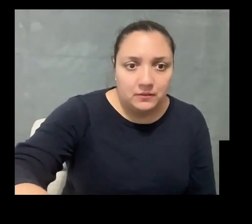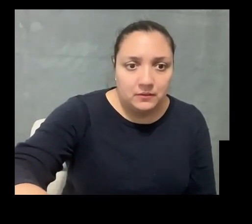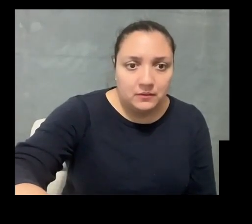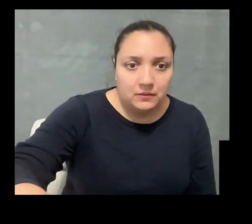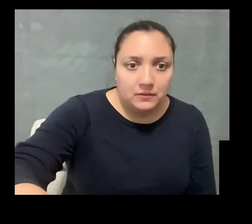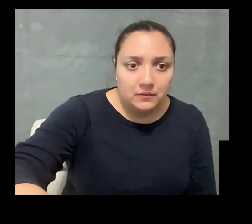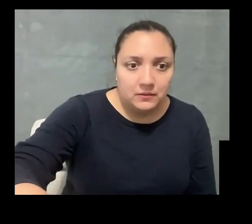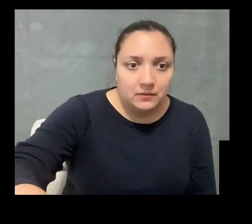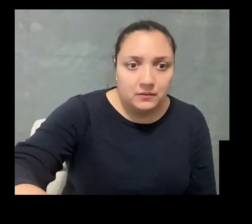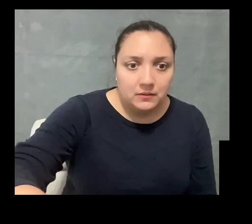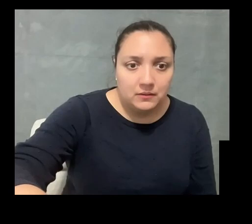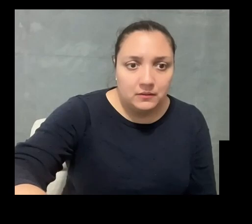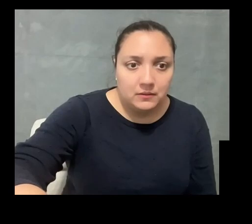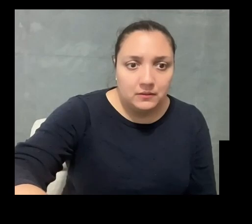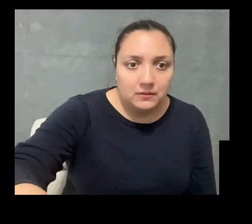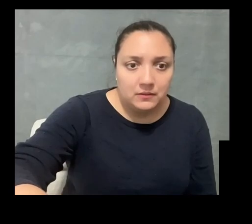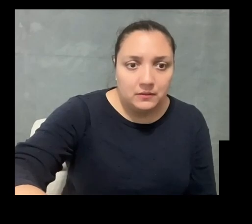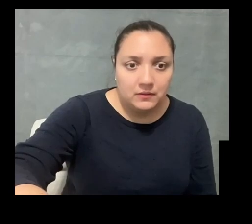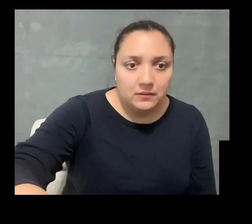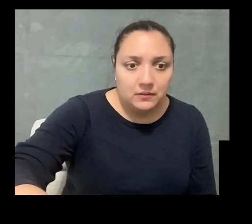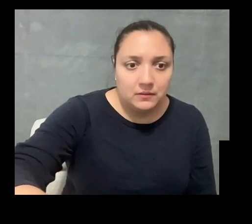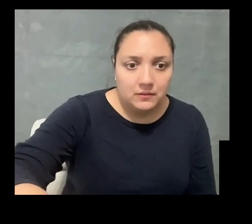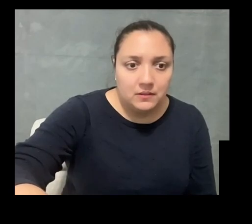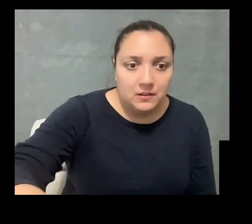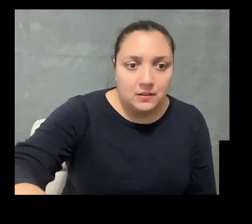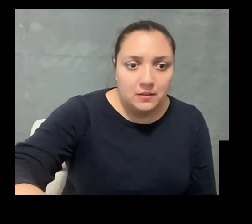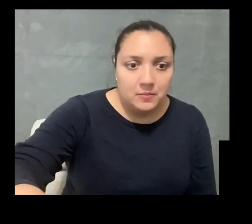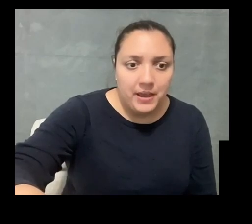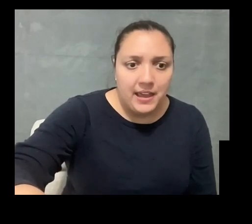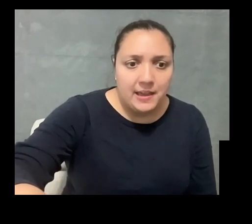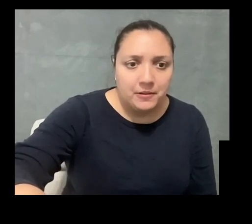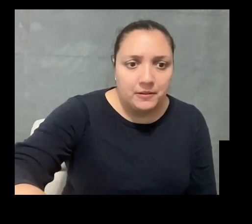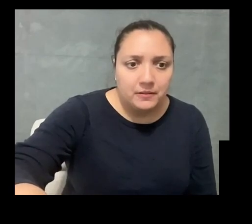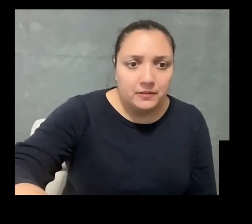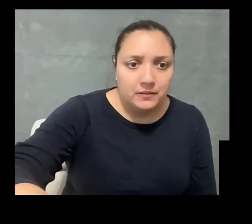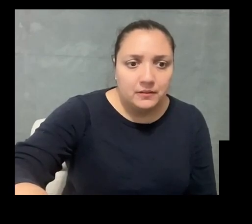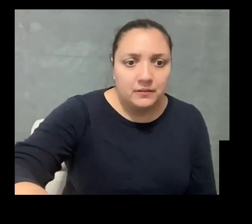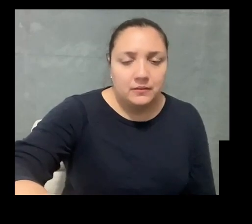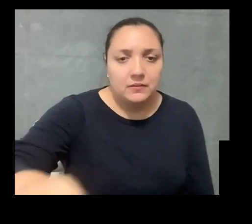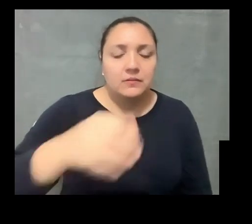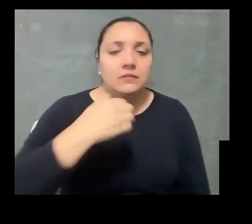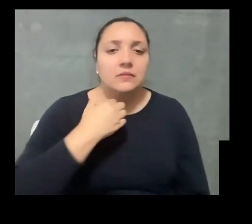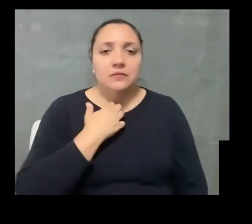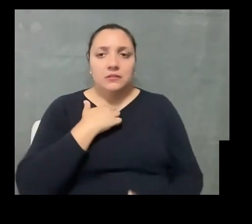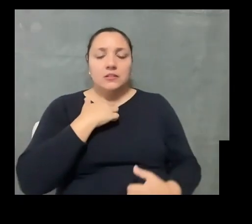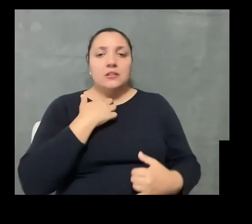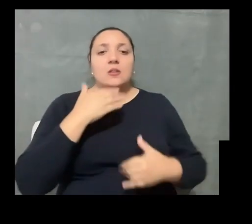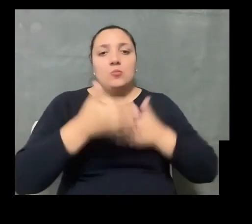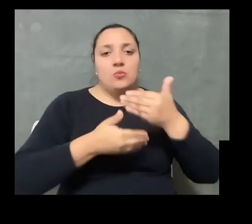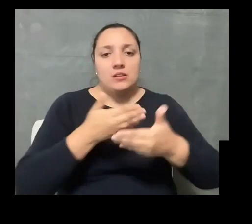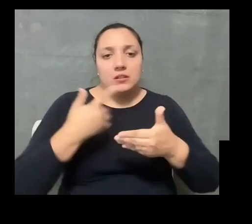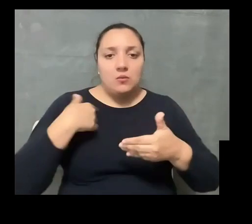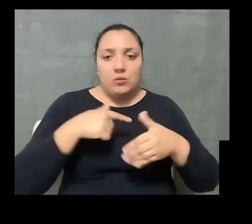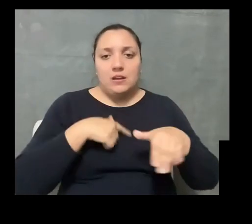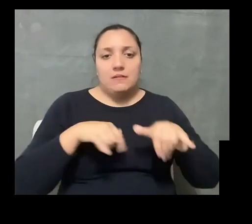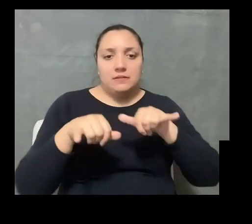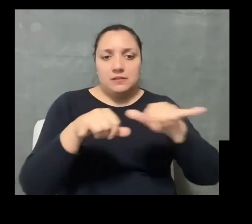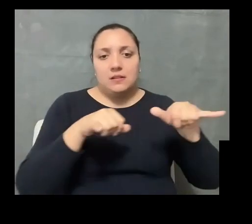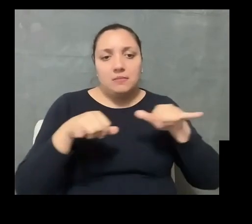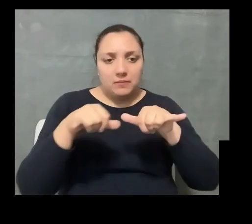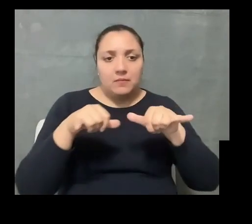and territory in the country is undertaking this very same planning process. And we all have the same mandate to close the digital